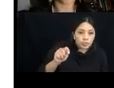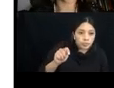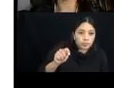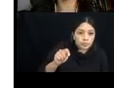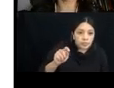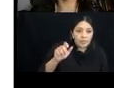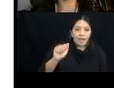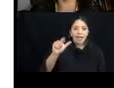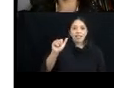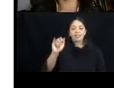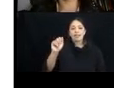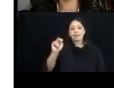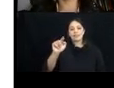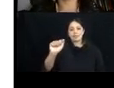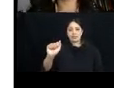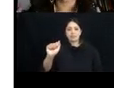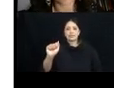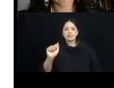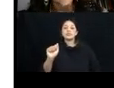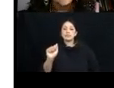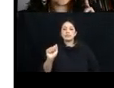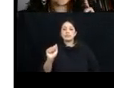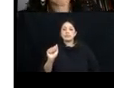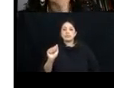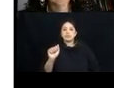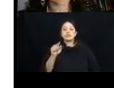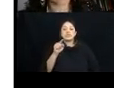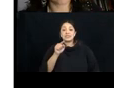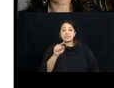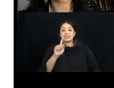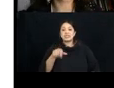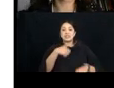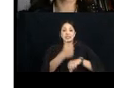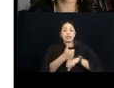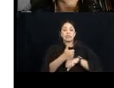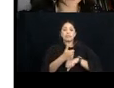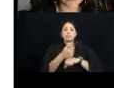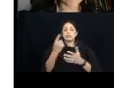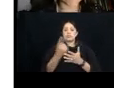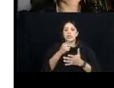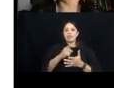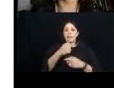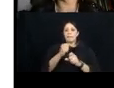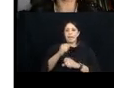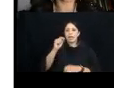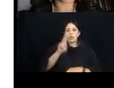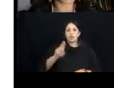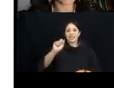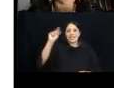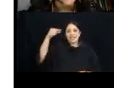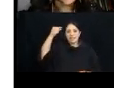group as far as making the United States government pay attention to the treaty that it signed after